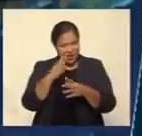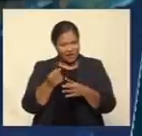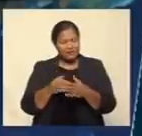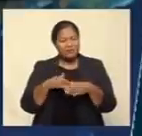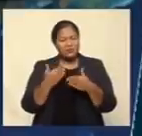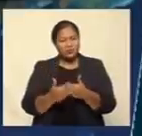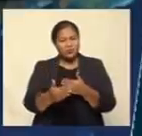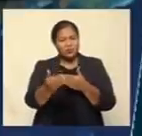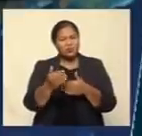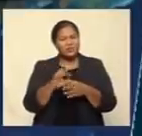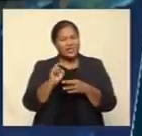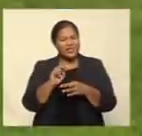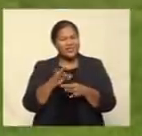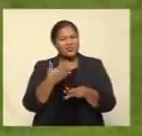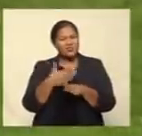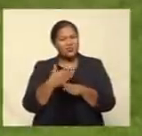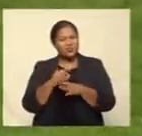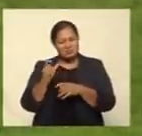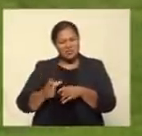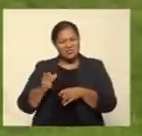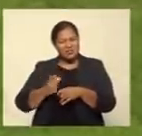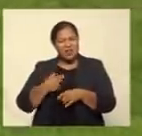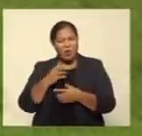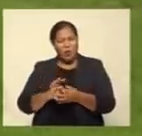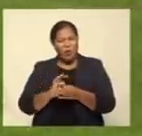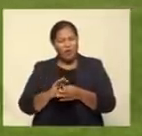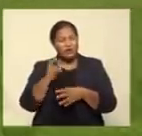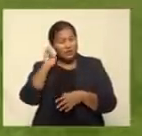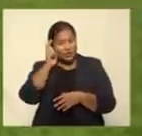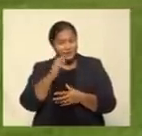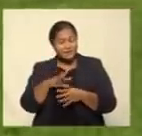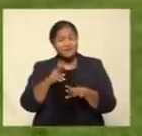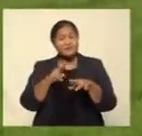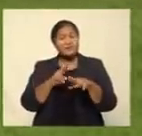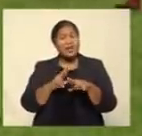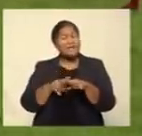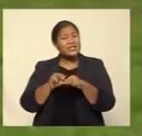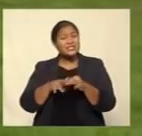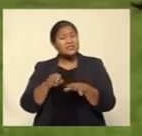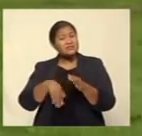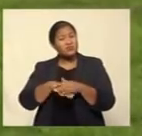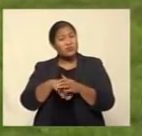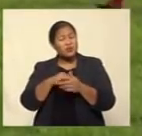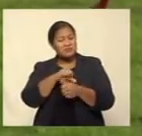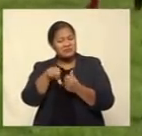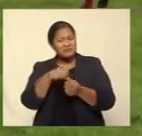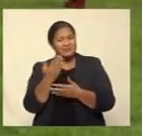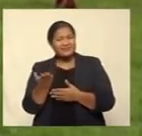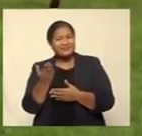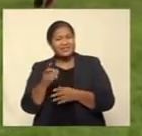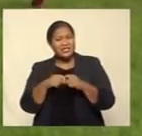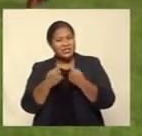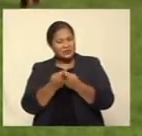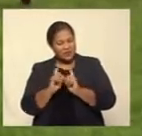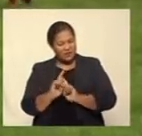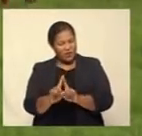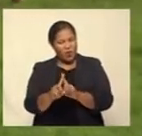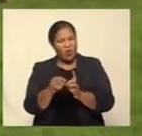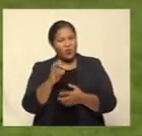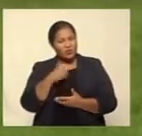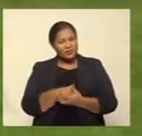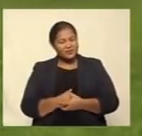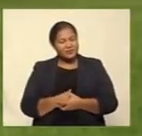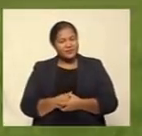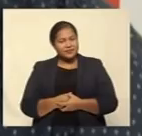that they need to do their personal training. The Fiji Football Association is urging teams to follow through with the deferment. A lot of our players